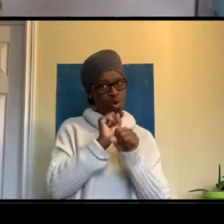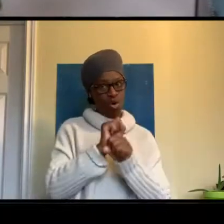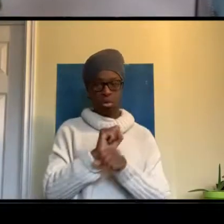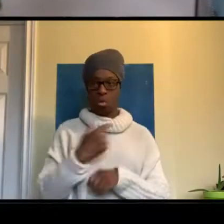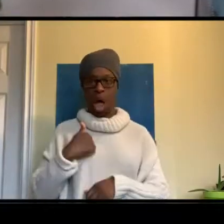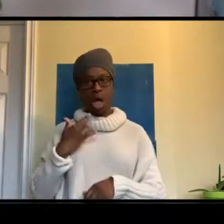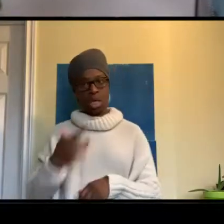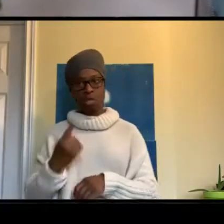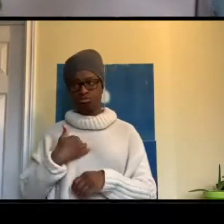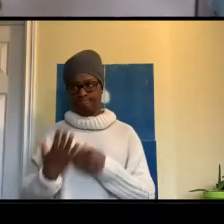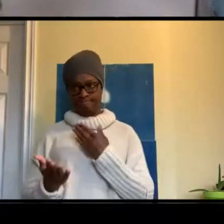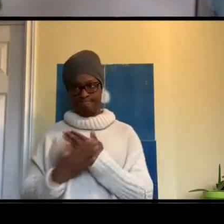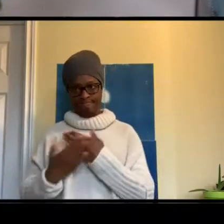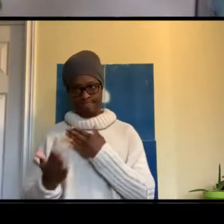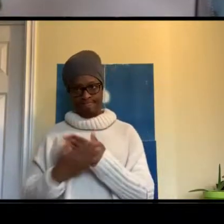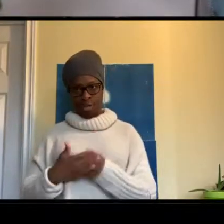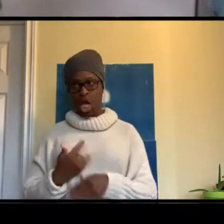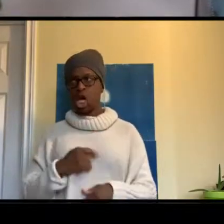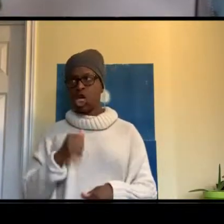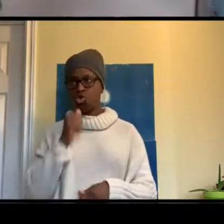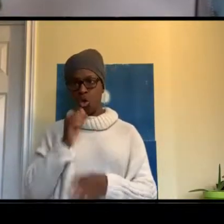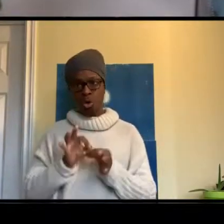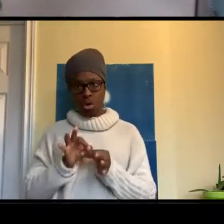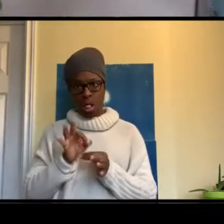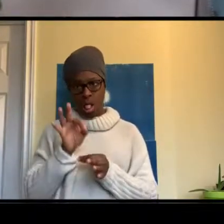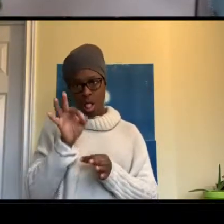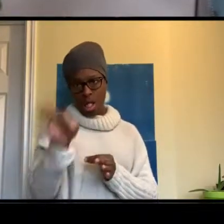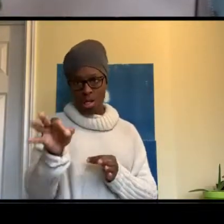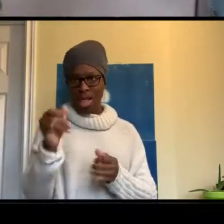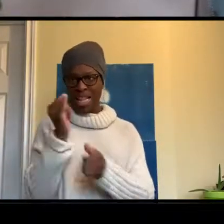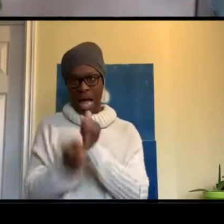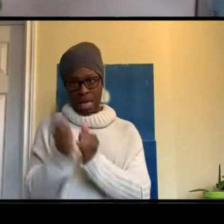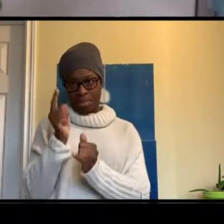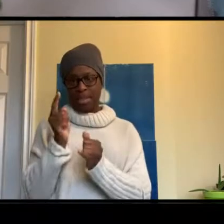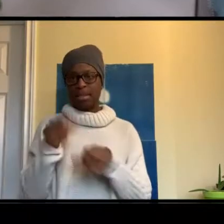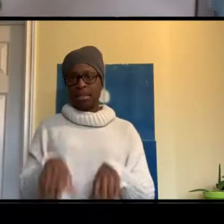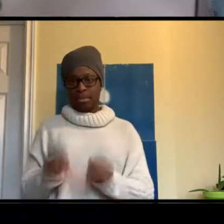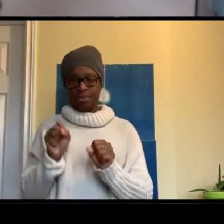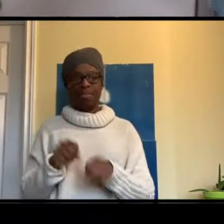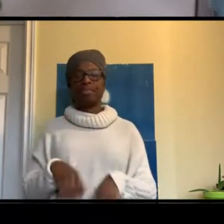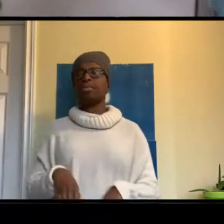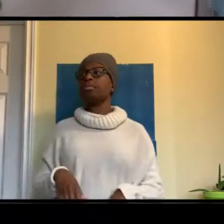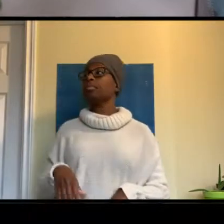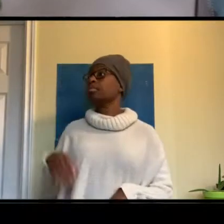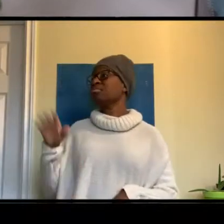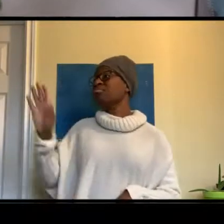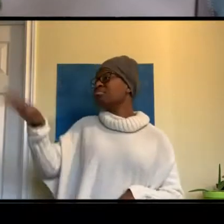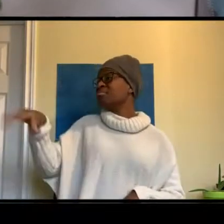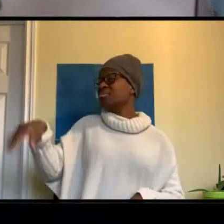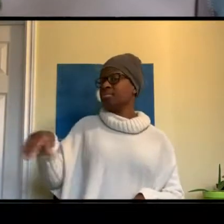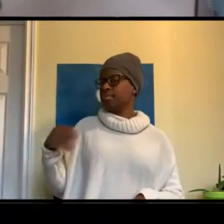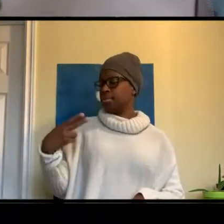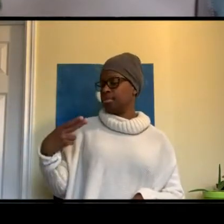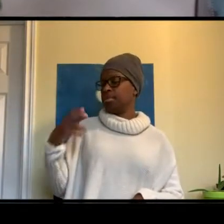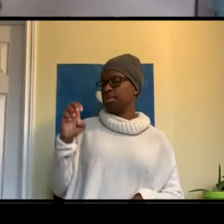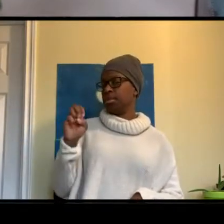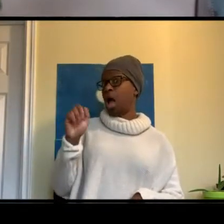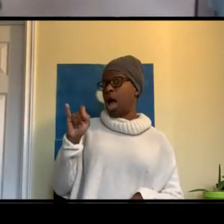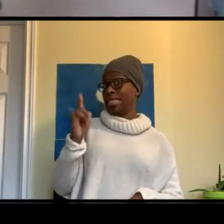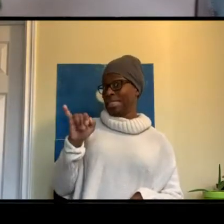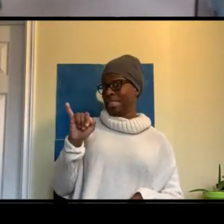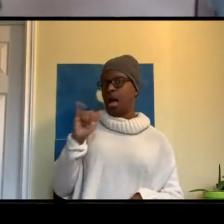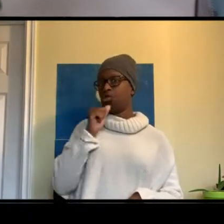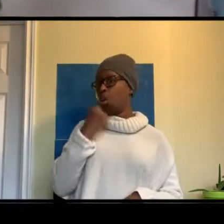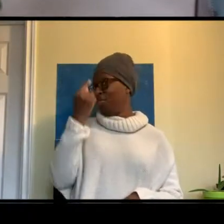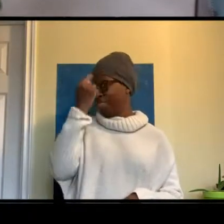But starting your grant early is really... I was just going to say what works for me is instead of looking at the one big deadline, you know, my grant